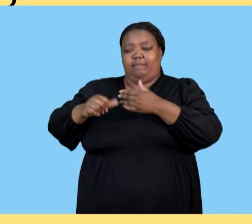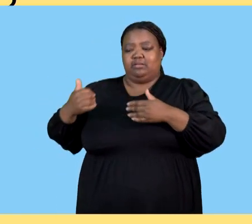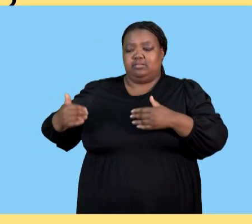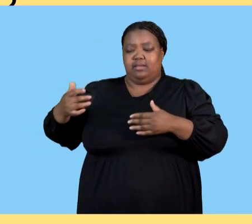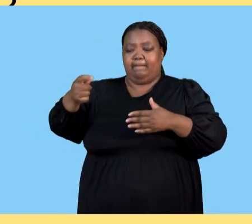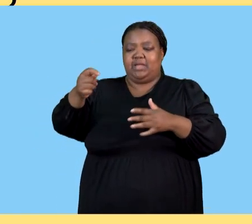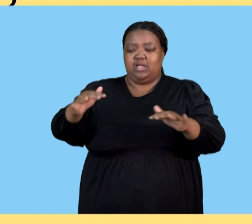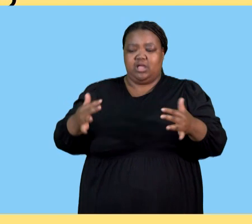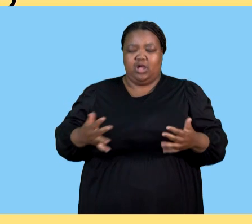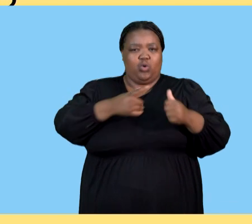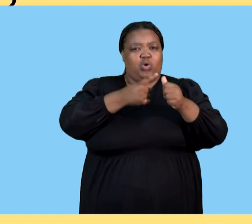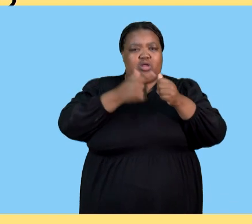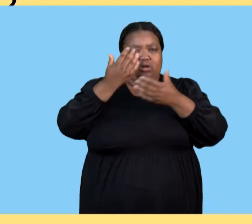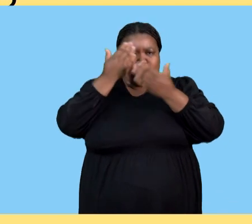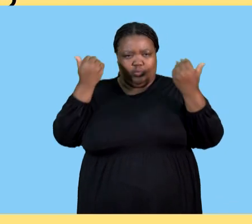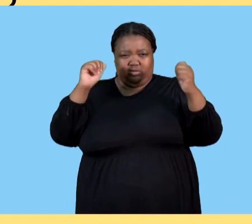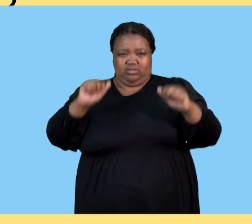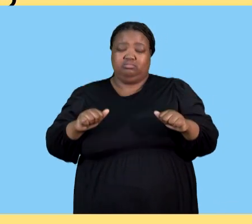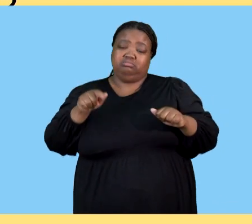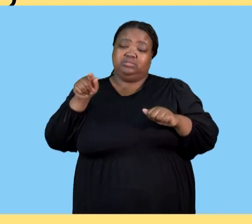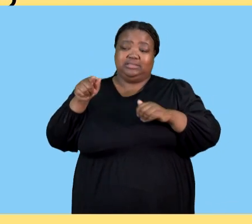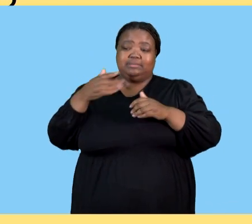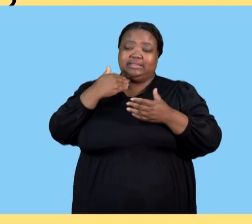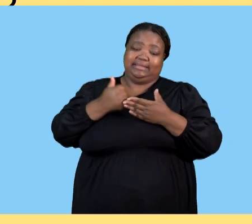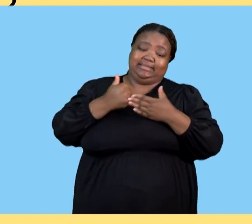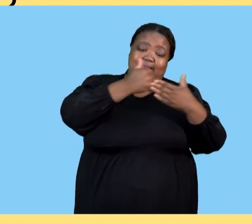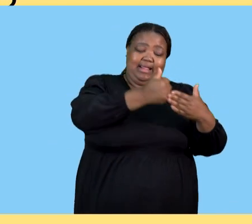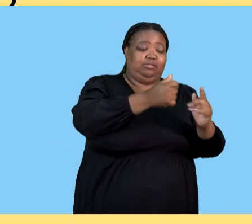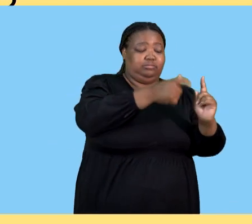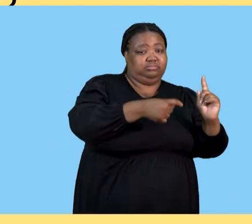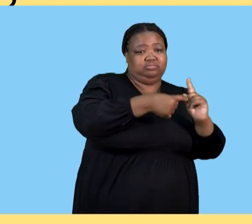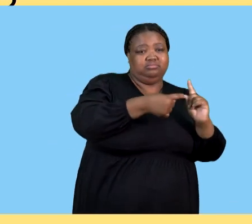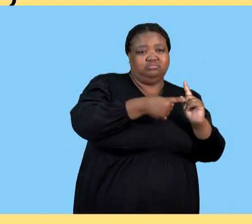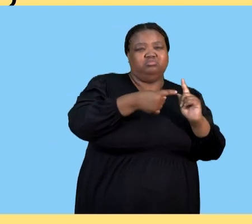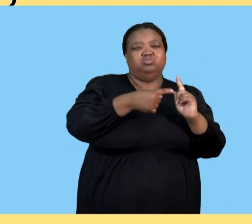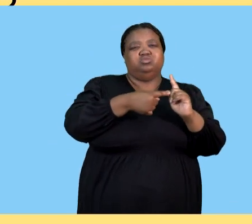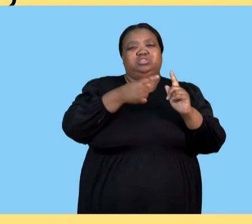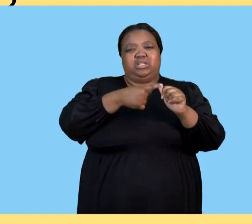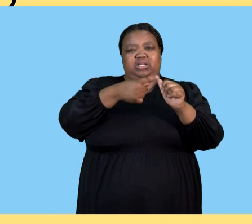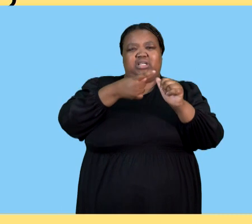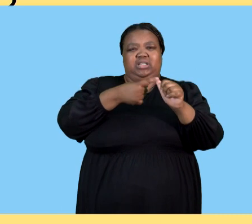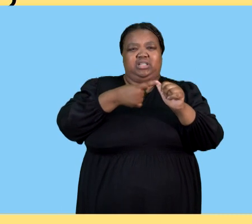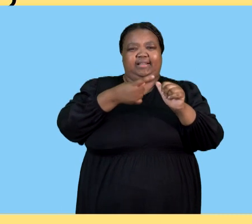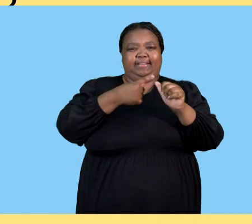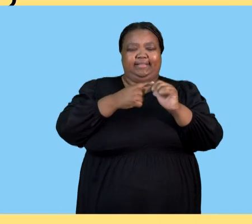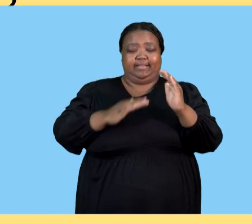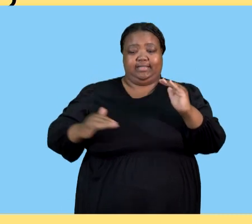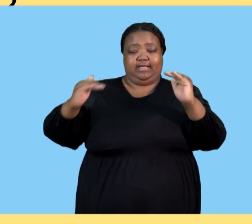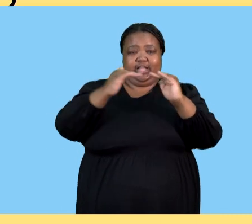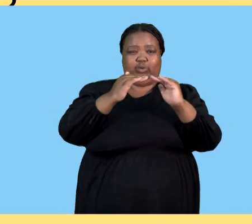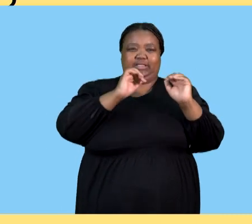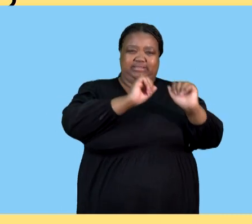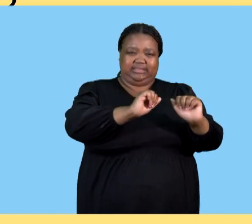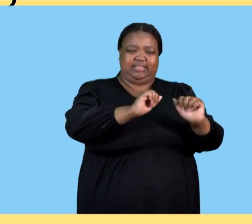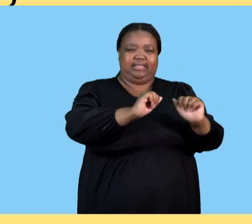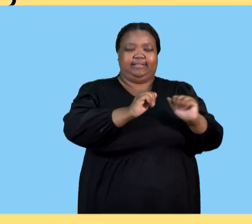well. May you kindly assist with the calculation of the owner's equity as well as the non-current liabilities after removing the current portion of the loan.